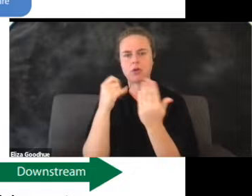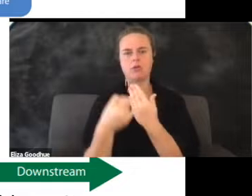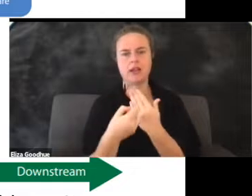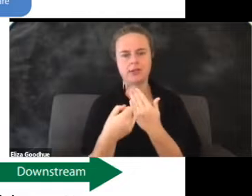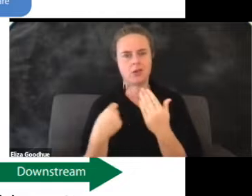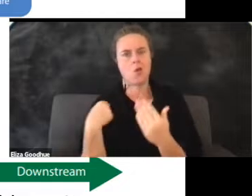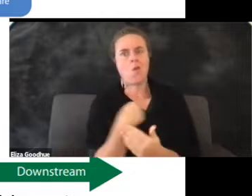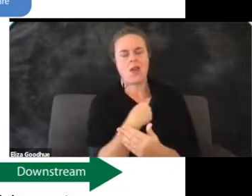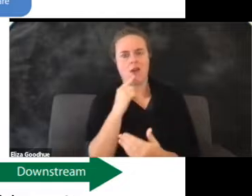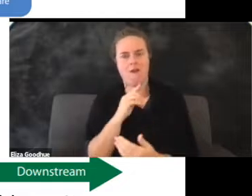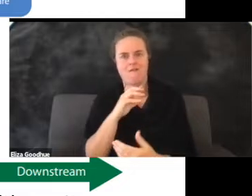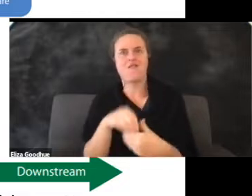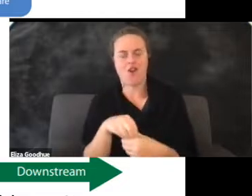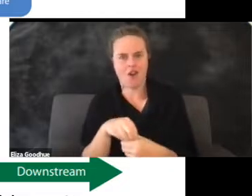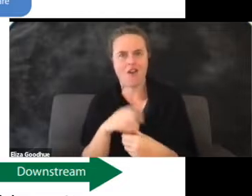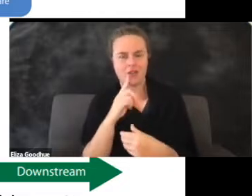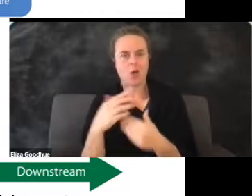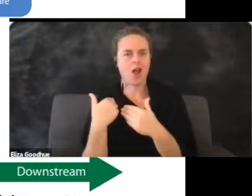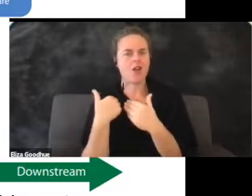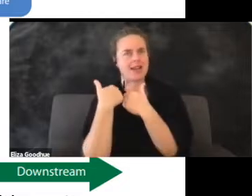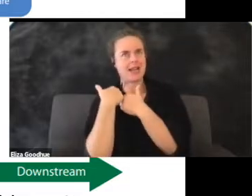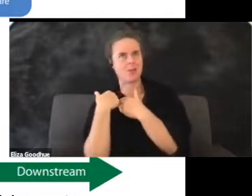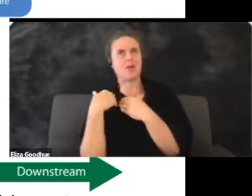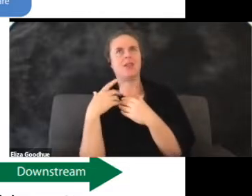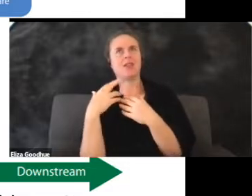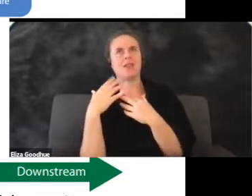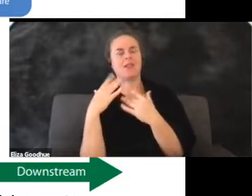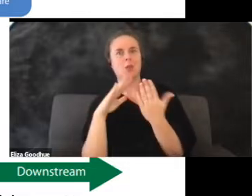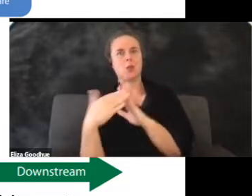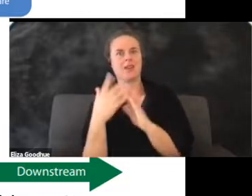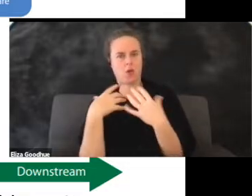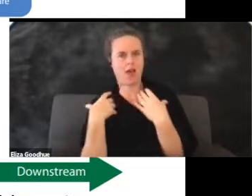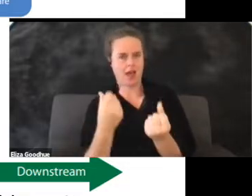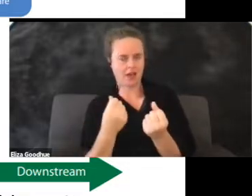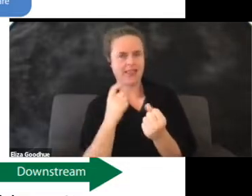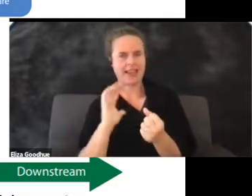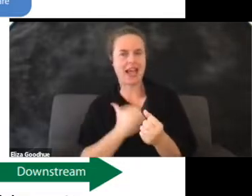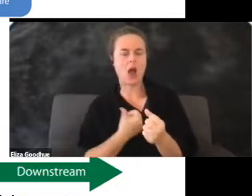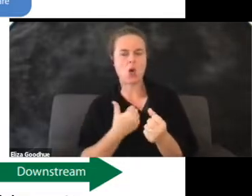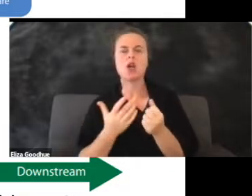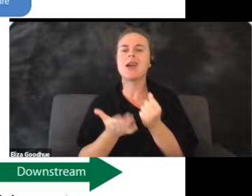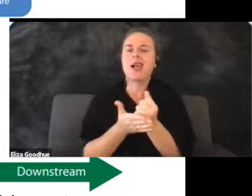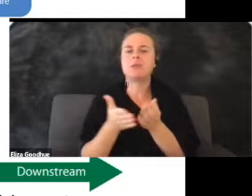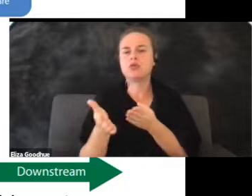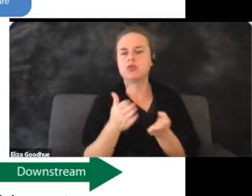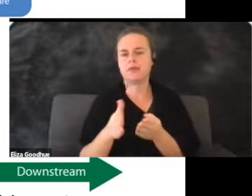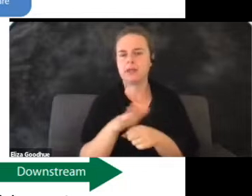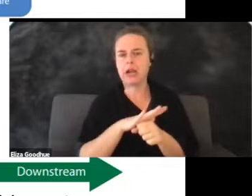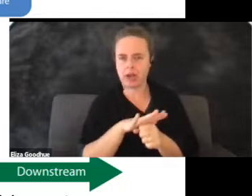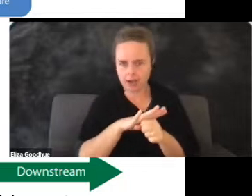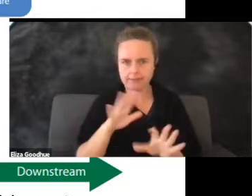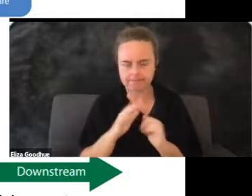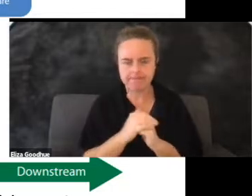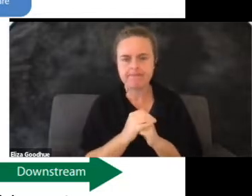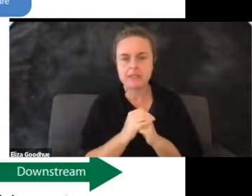involved in our accountable community for health in our health service area. But really, I just want to talk about this slide because to me, this was,